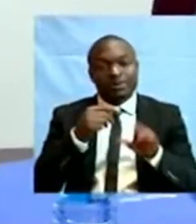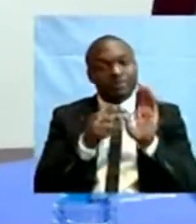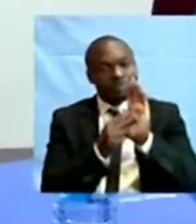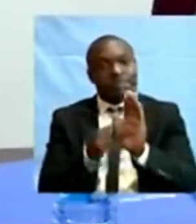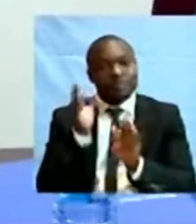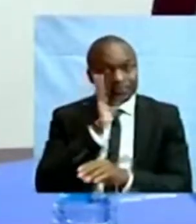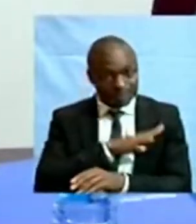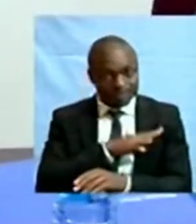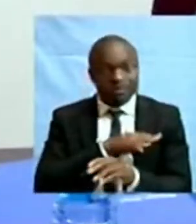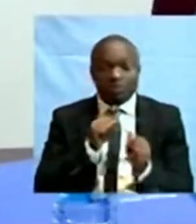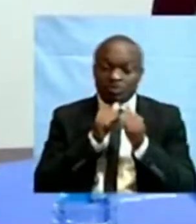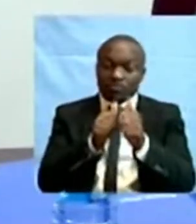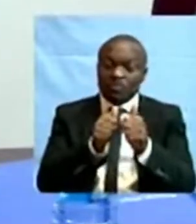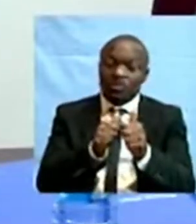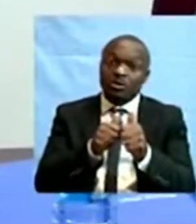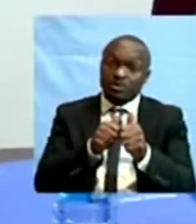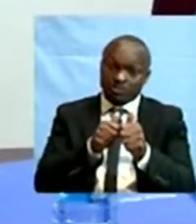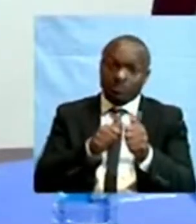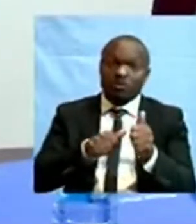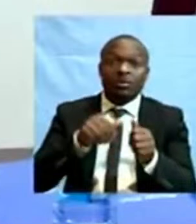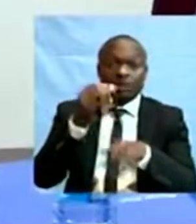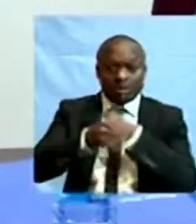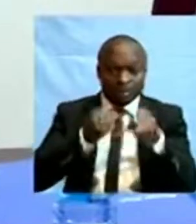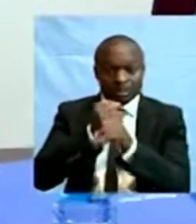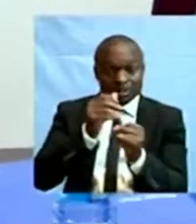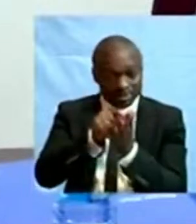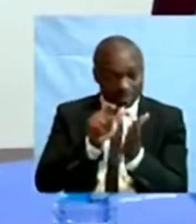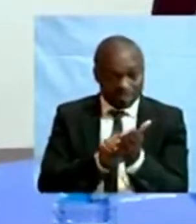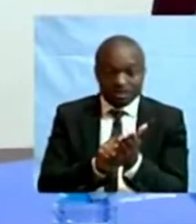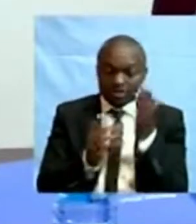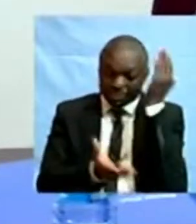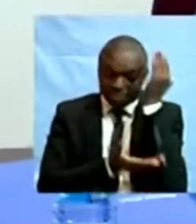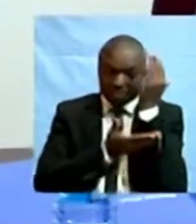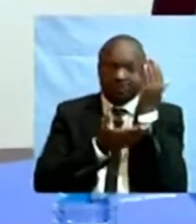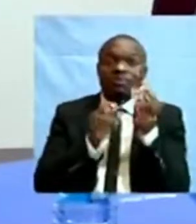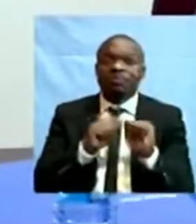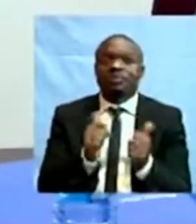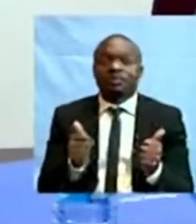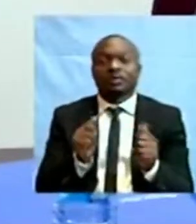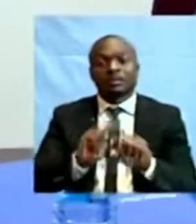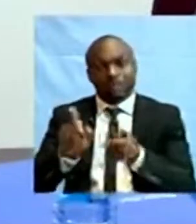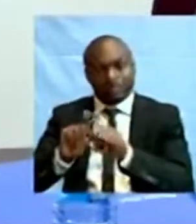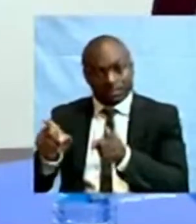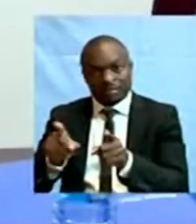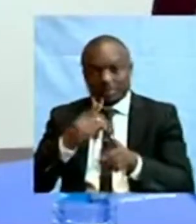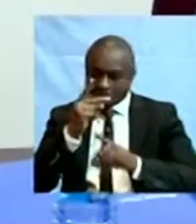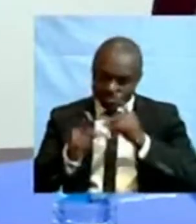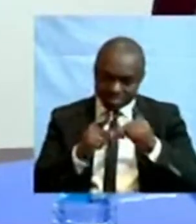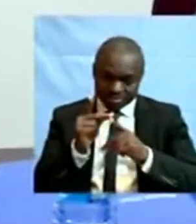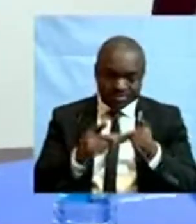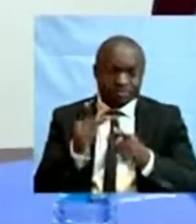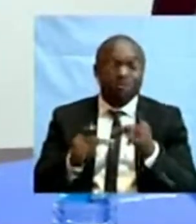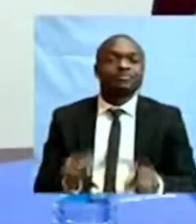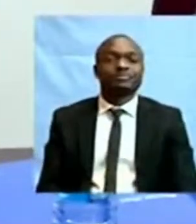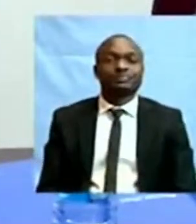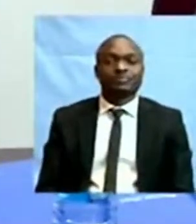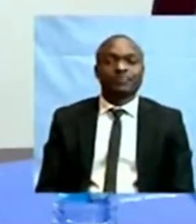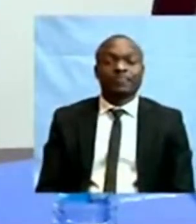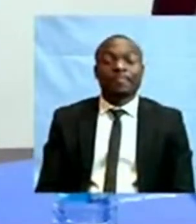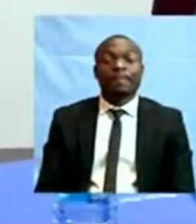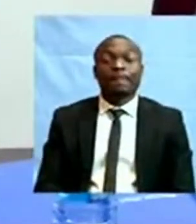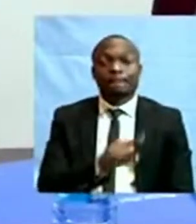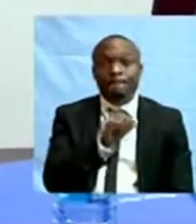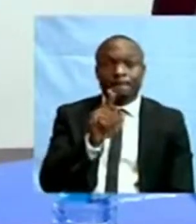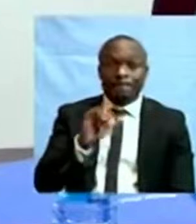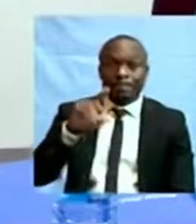to enhance adherence to international standards, improve efficiency in various certification processes. And therefore, it is